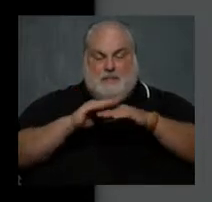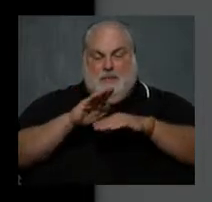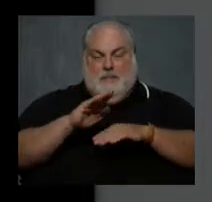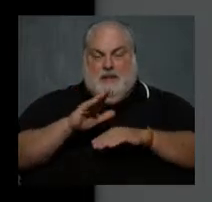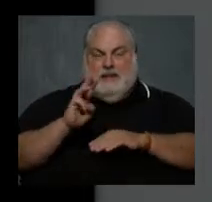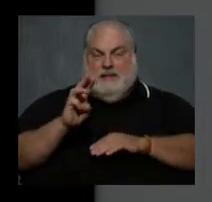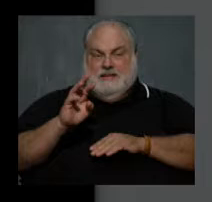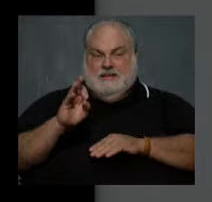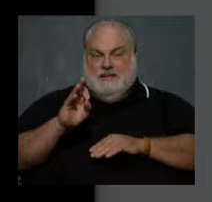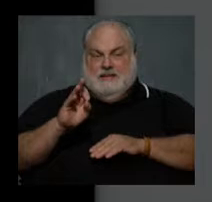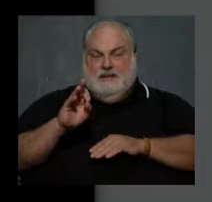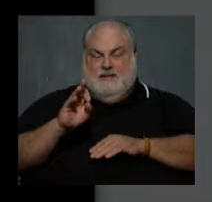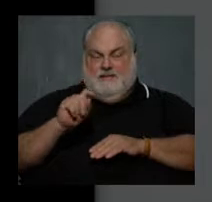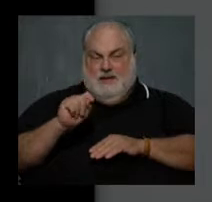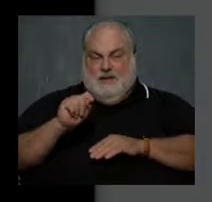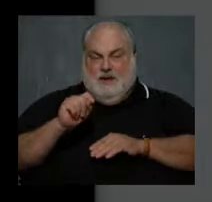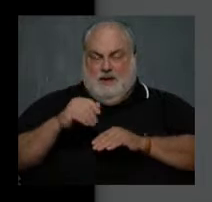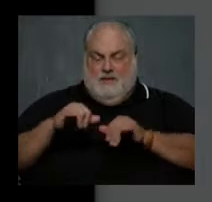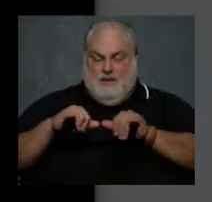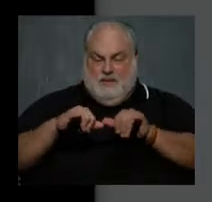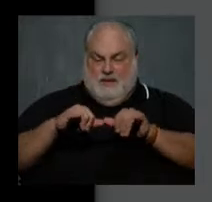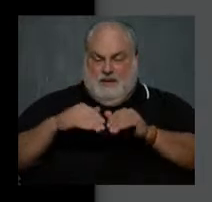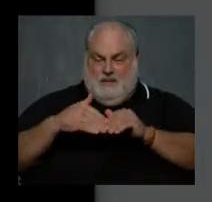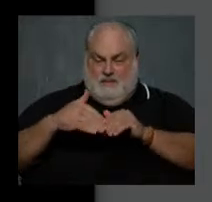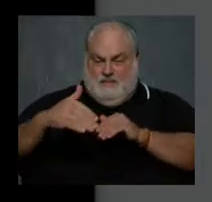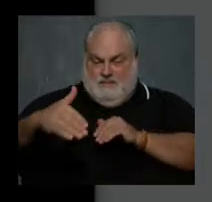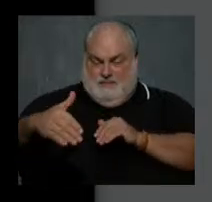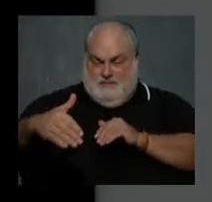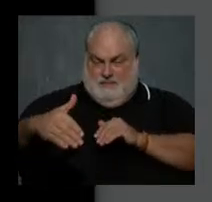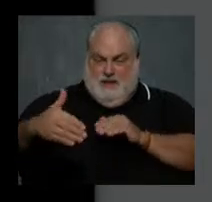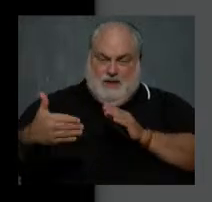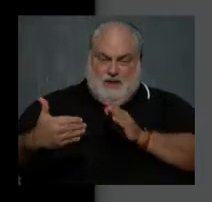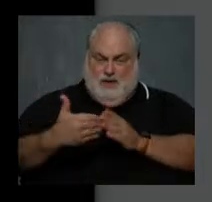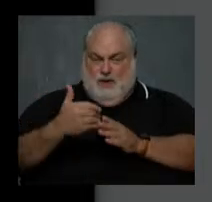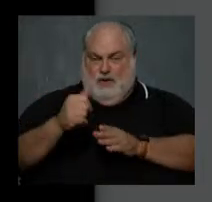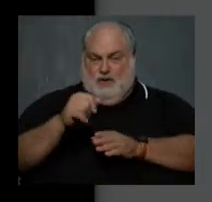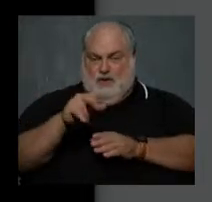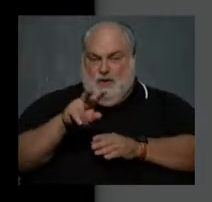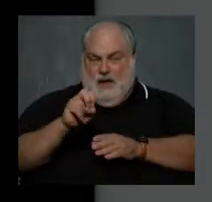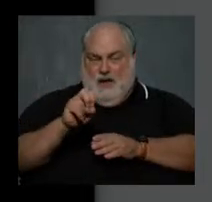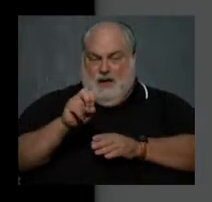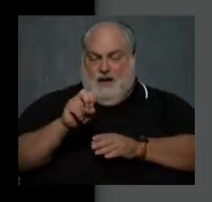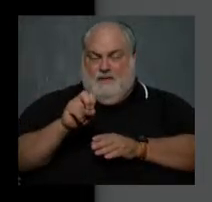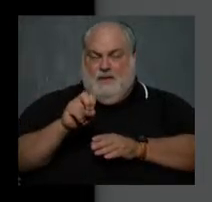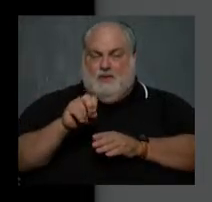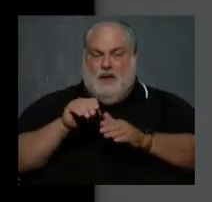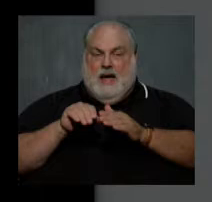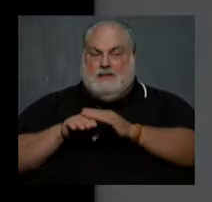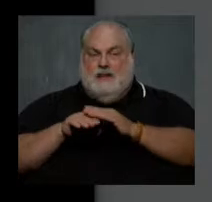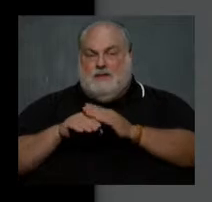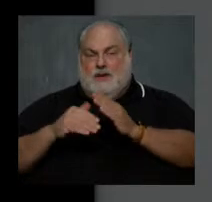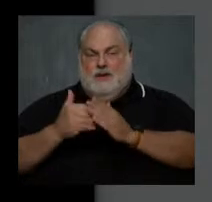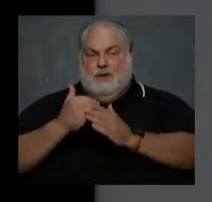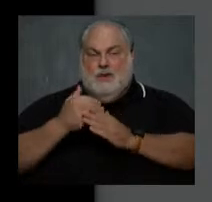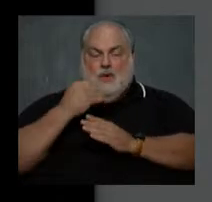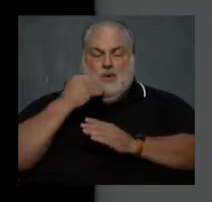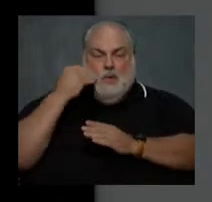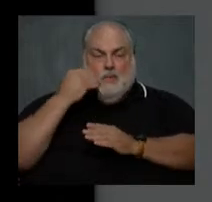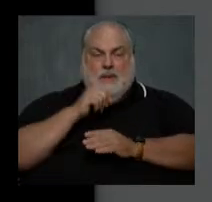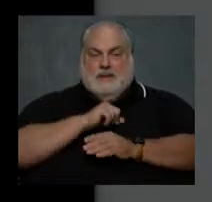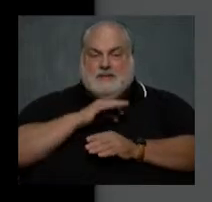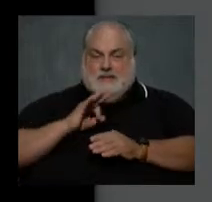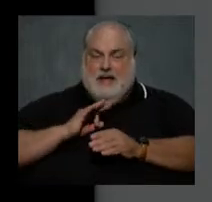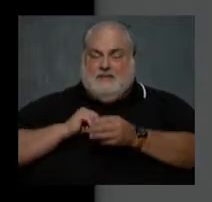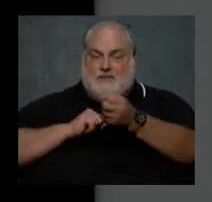60-foot setback from the existing home. A new drive from Willow Springs Road will be added to access the new home. Staff is supportive